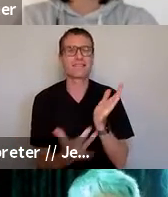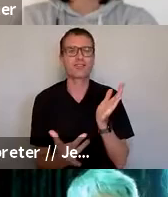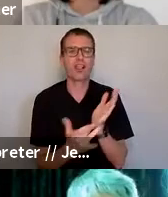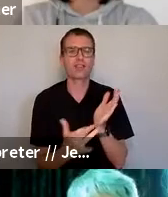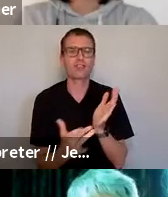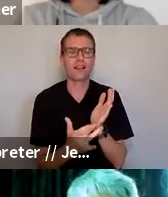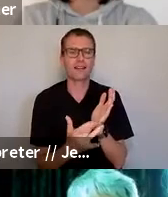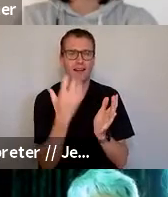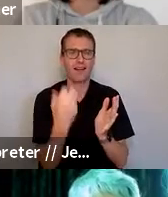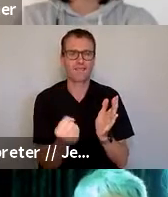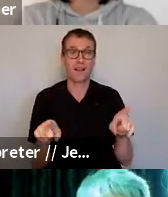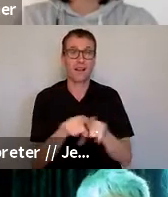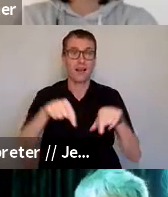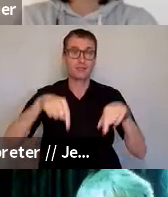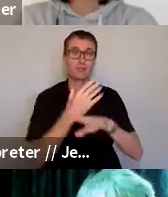So there are a lot of